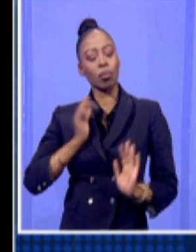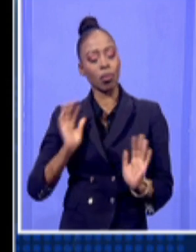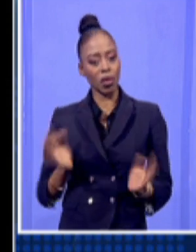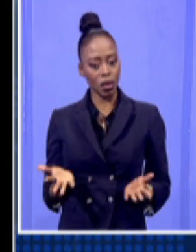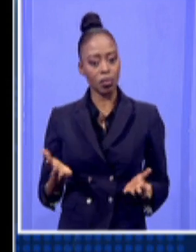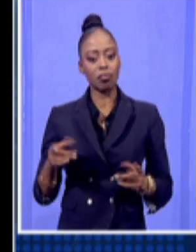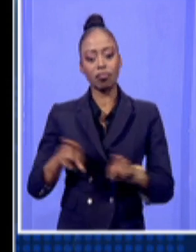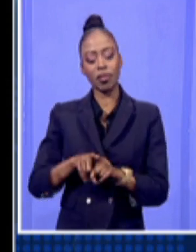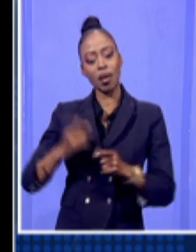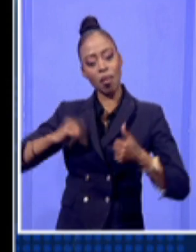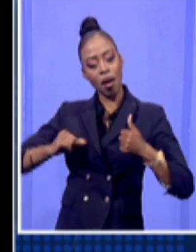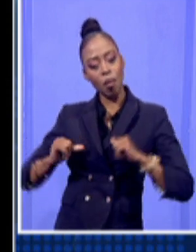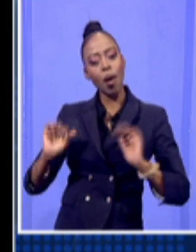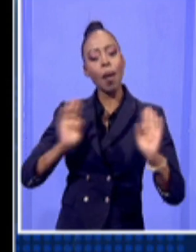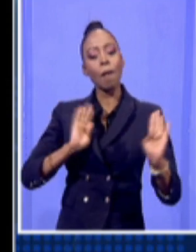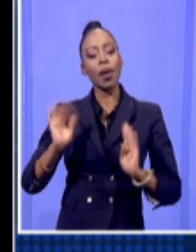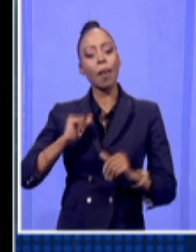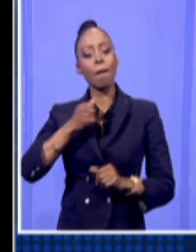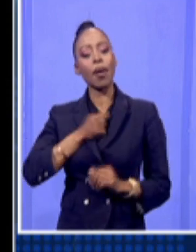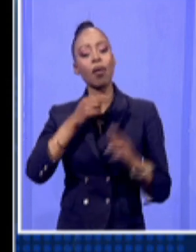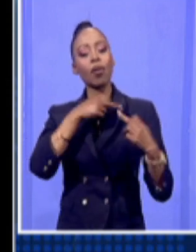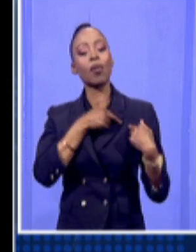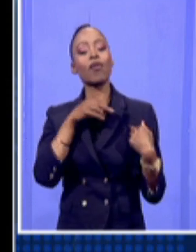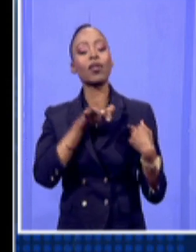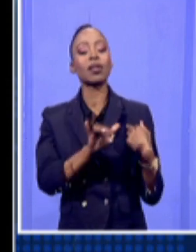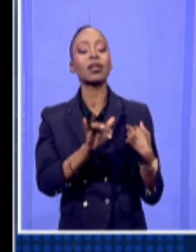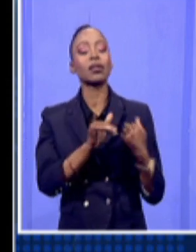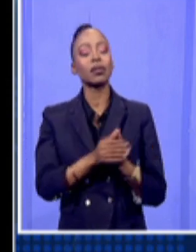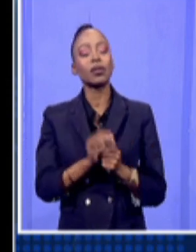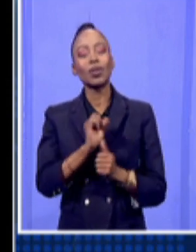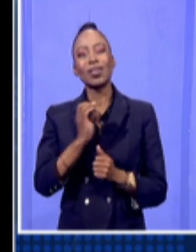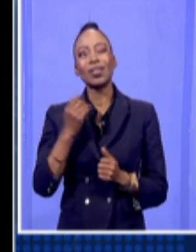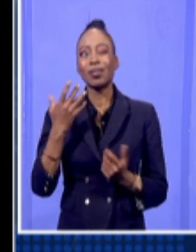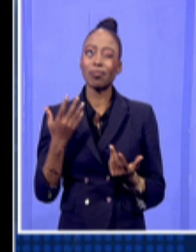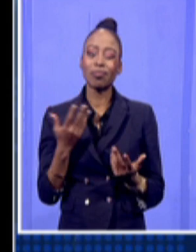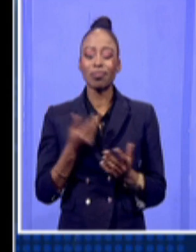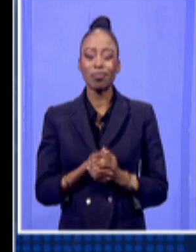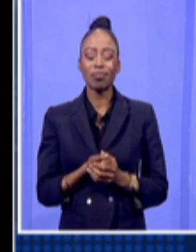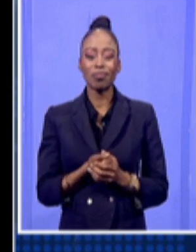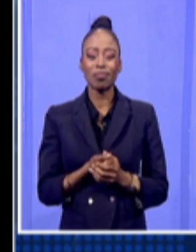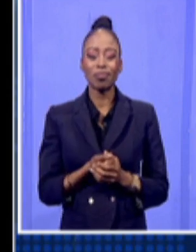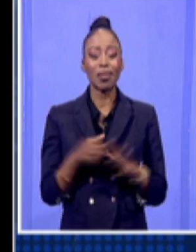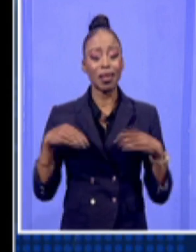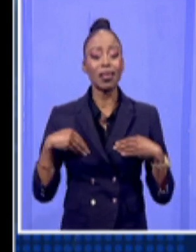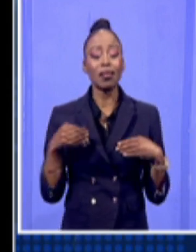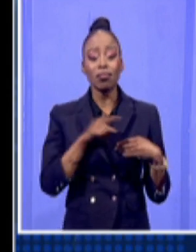actions and my words are responsible. So I expect that those who